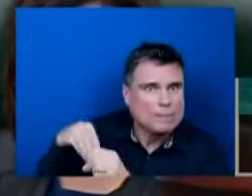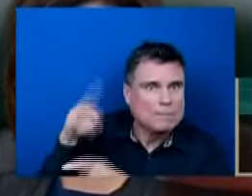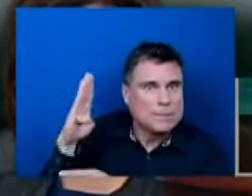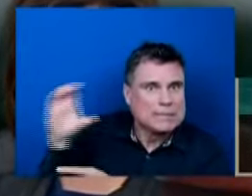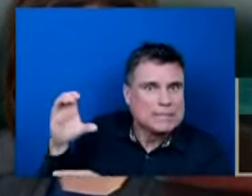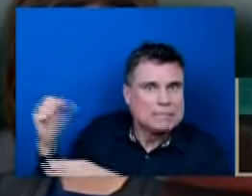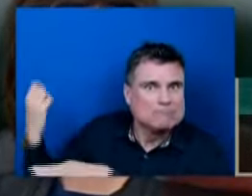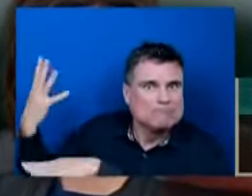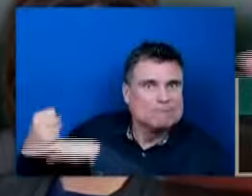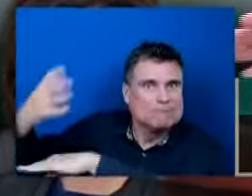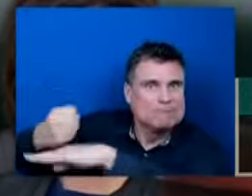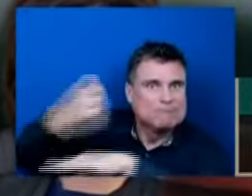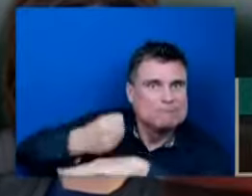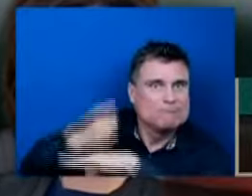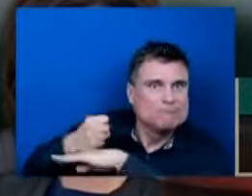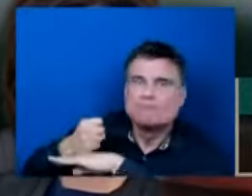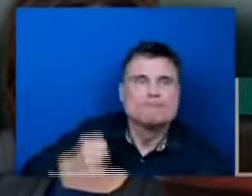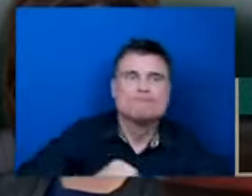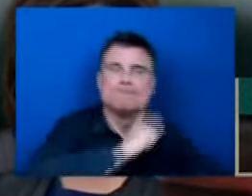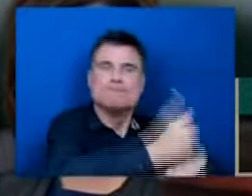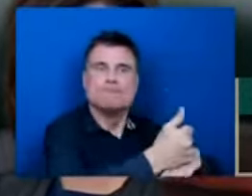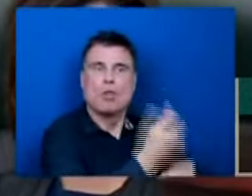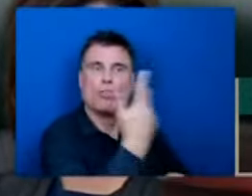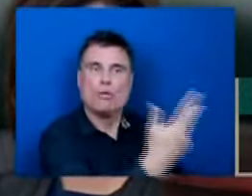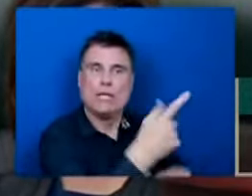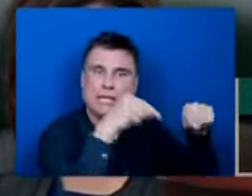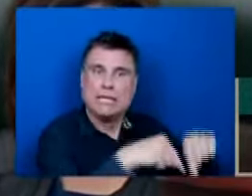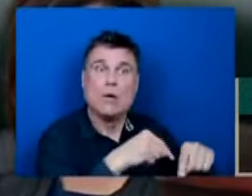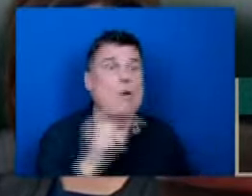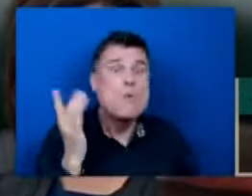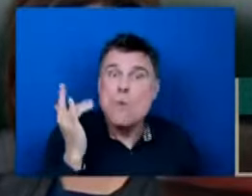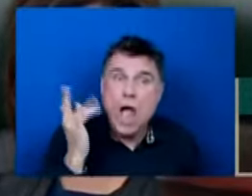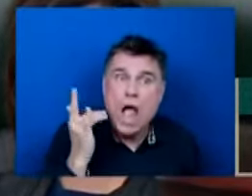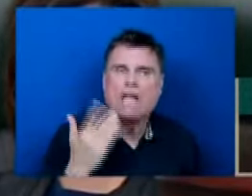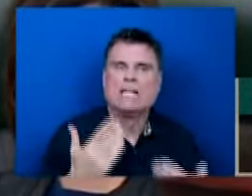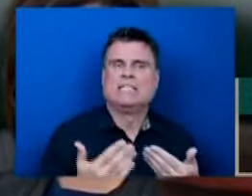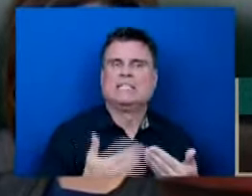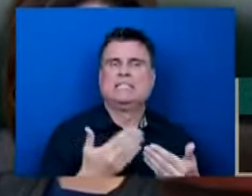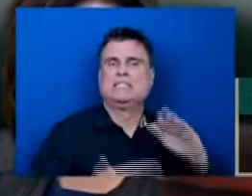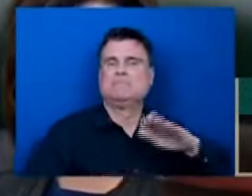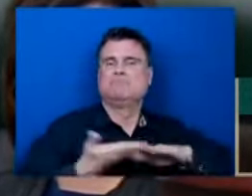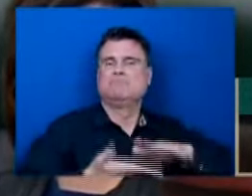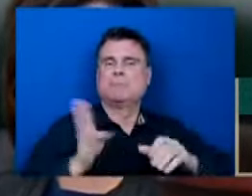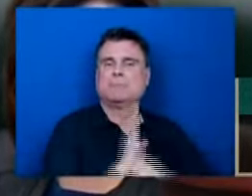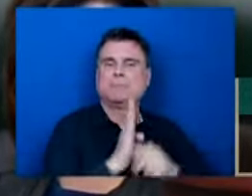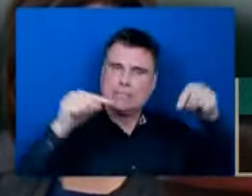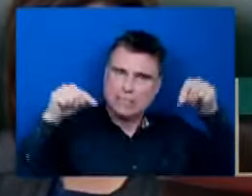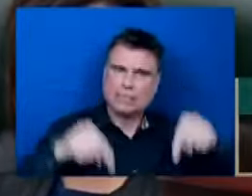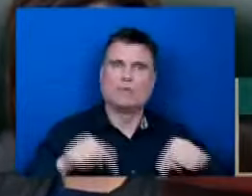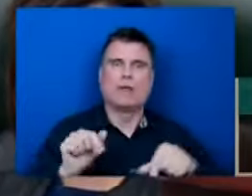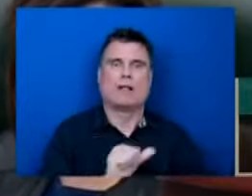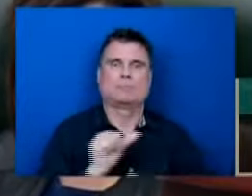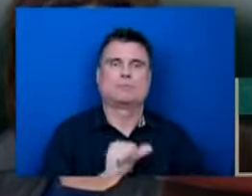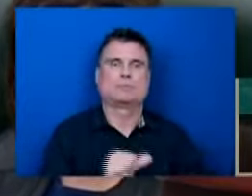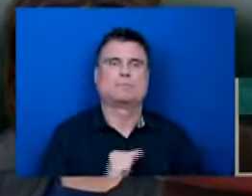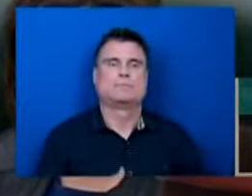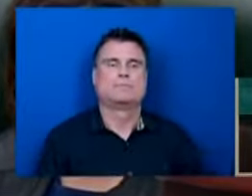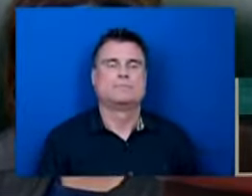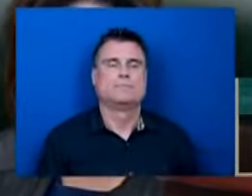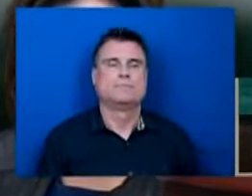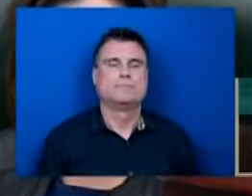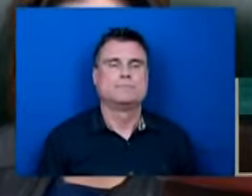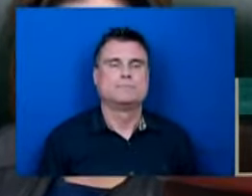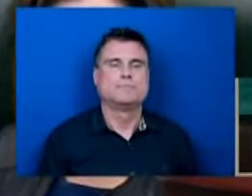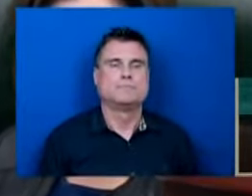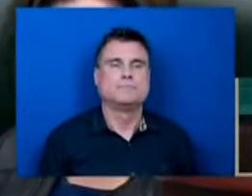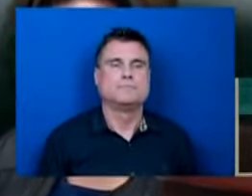Here. Another key part of our recovery plan was a strategic and counter-cyclical approach to infrastructure investment, as